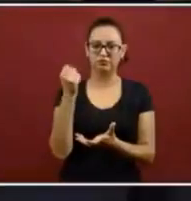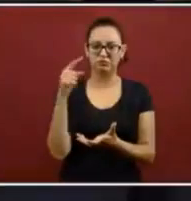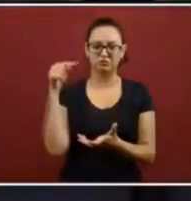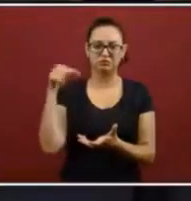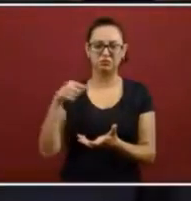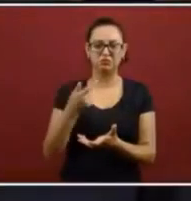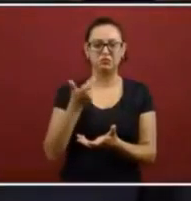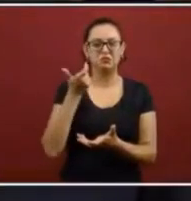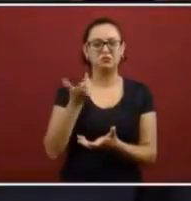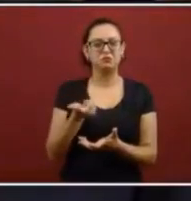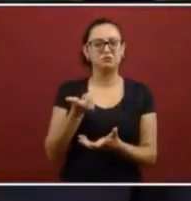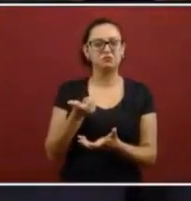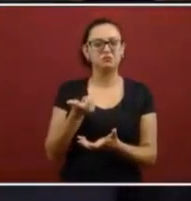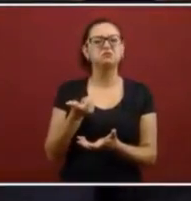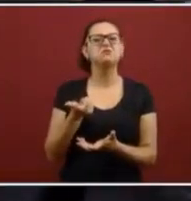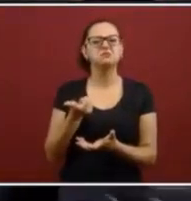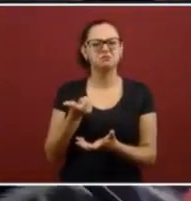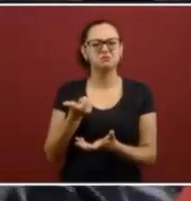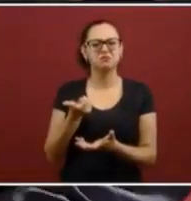auction.